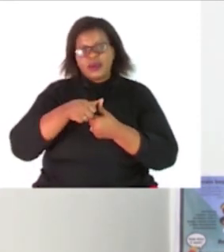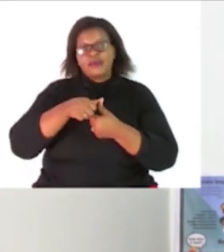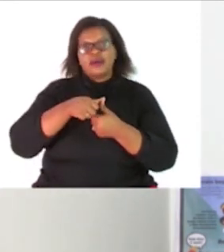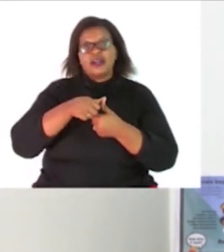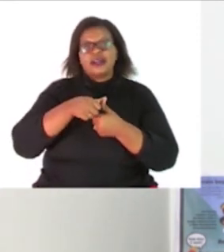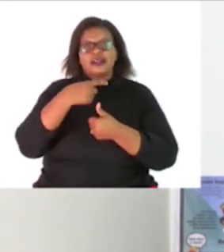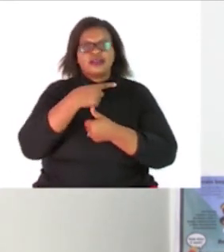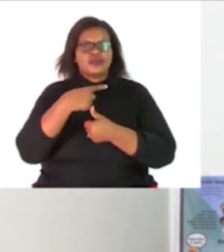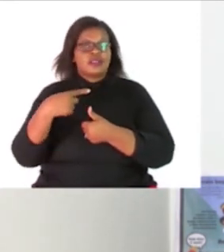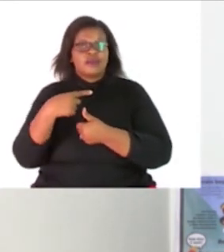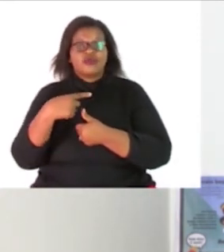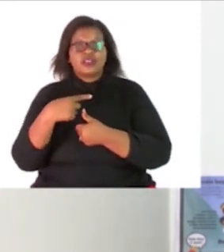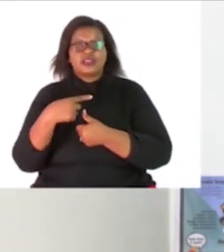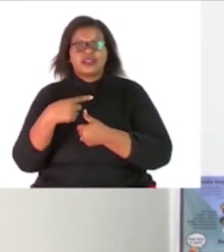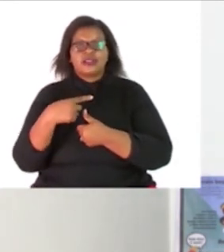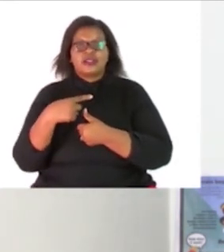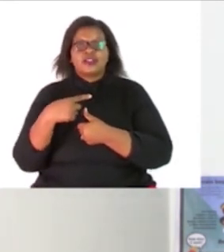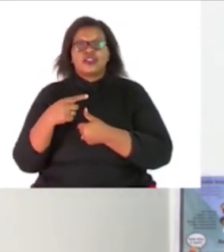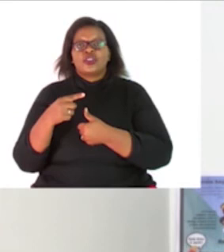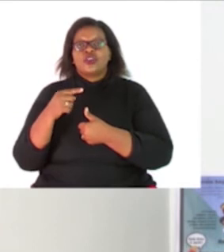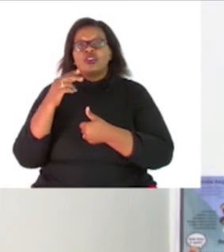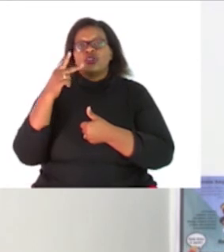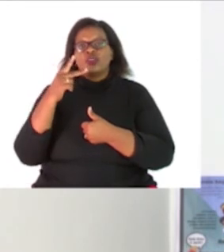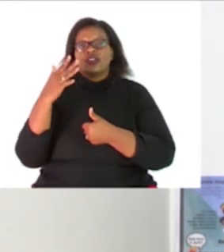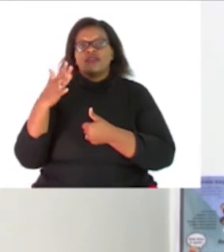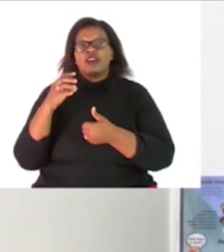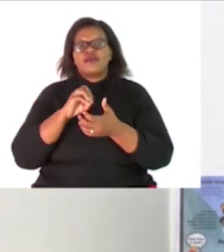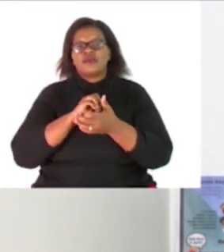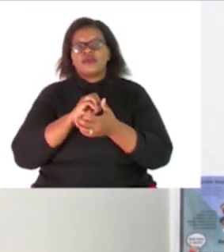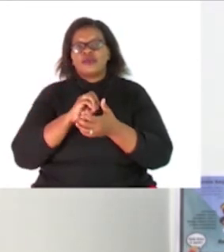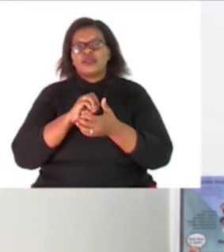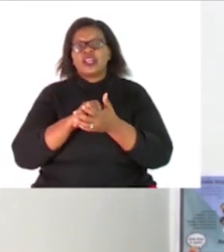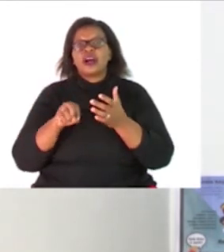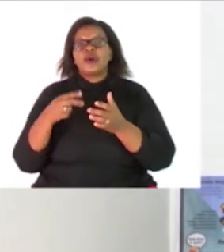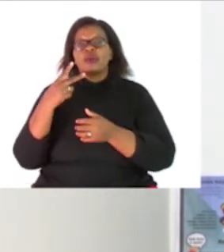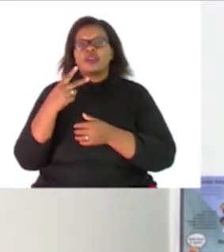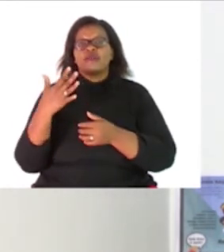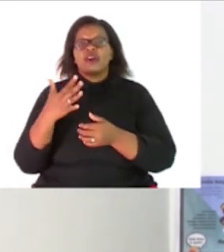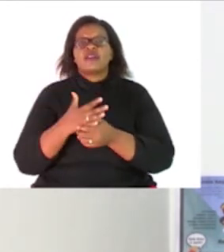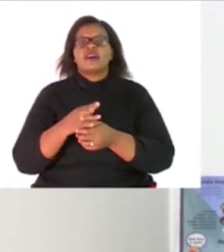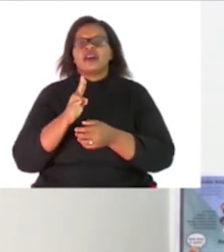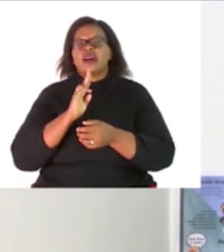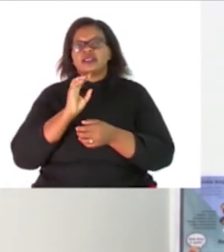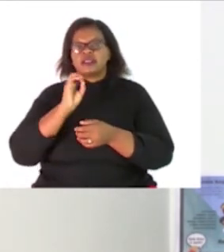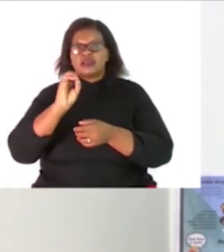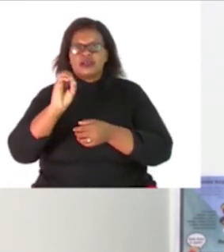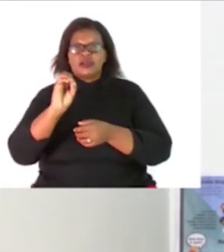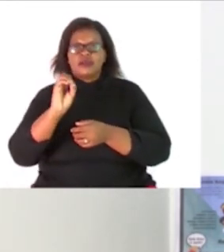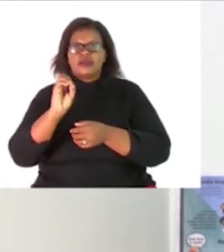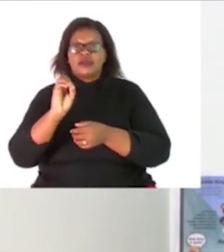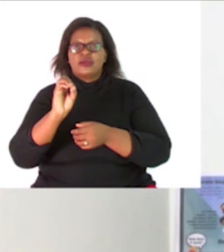step is subtraction. Then, 25 minus 25, here we got